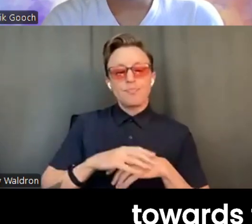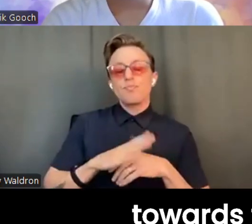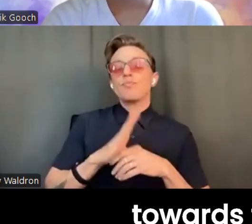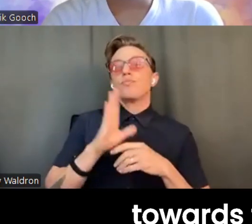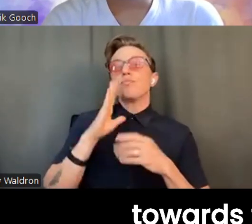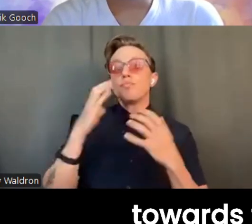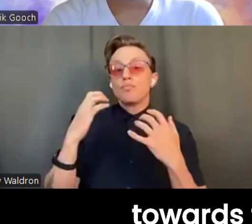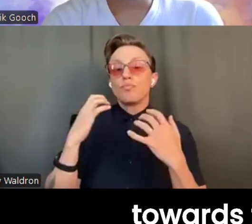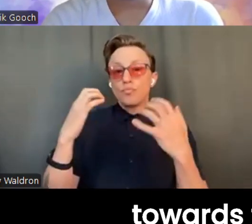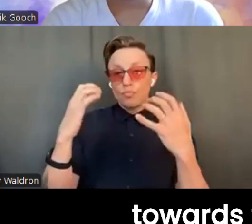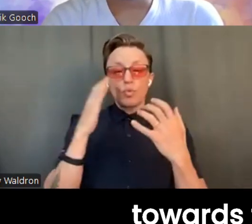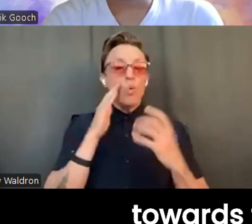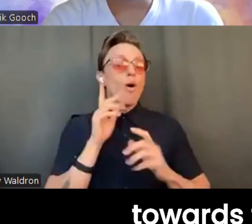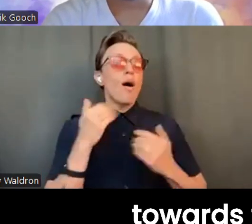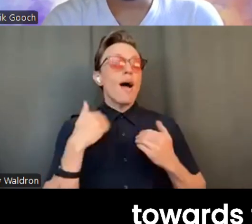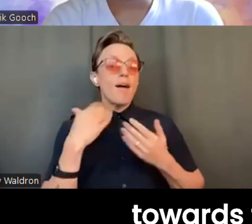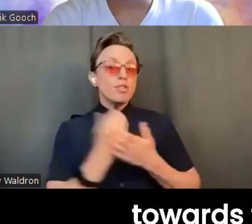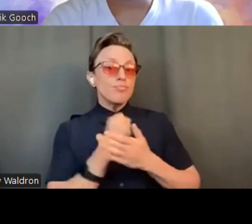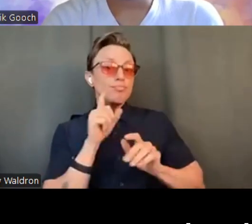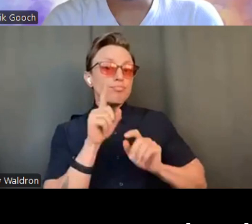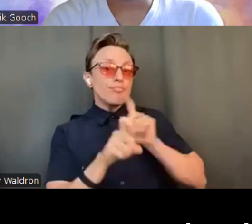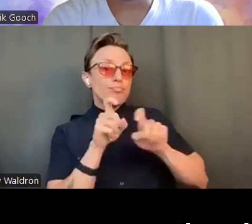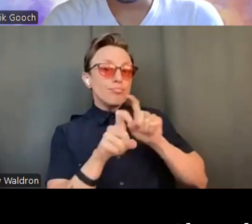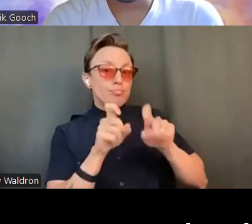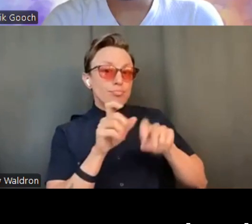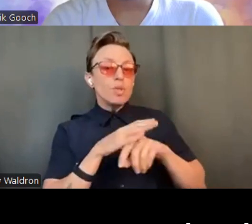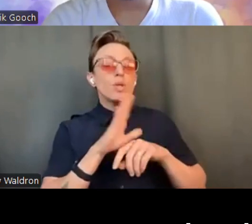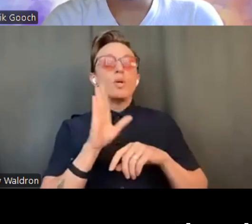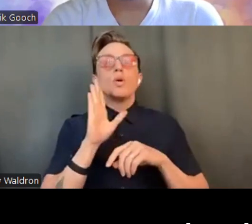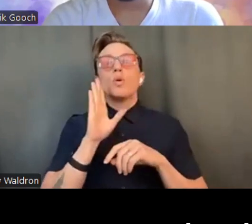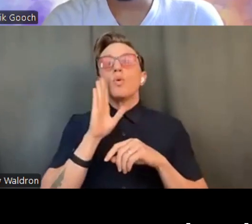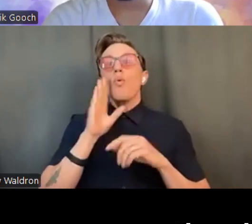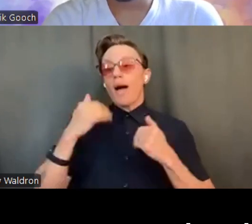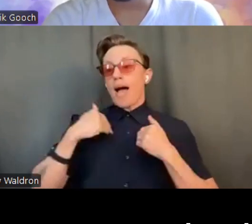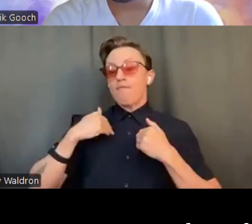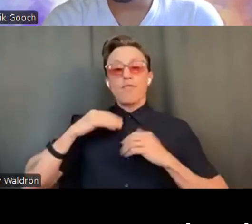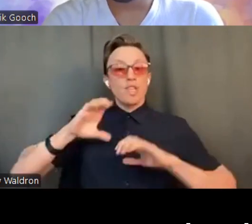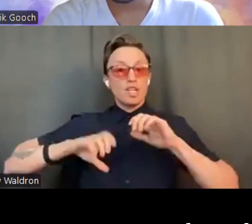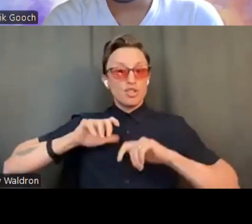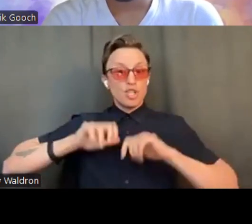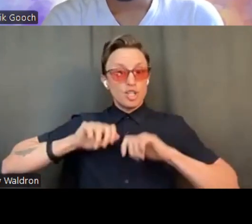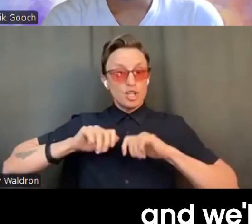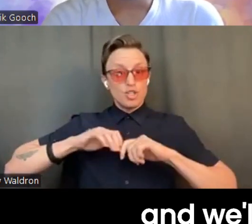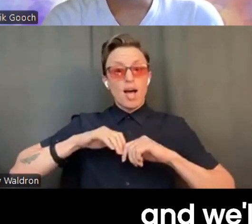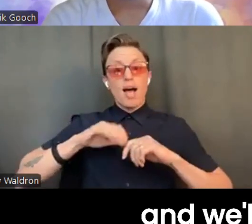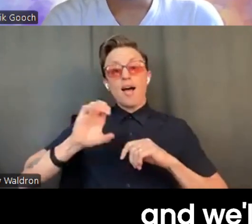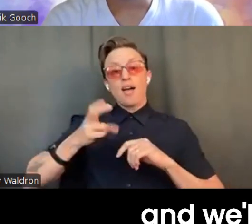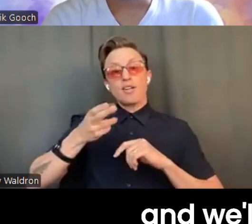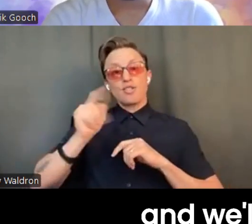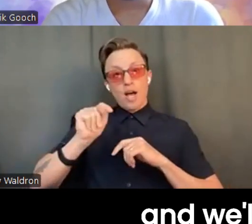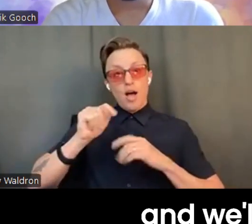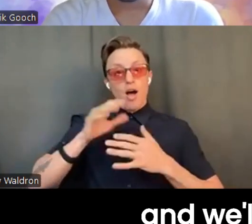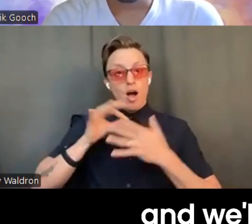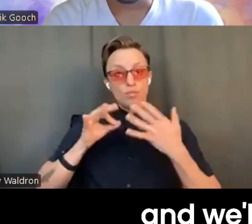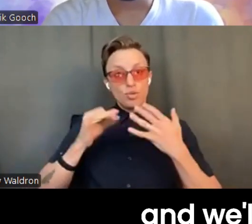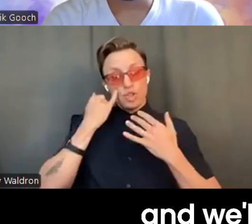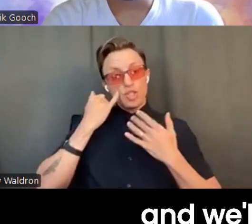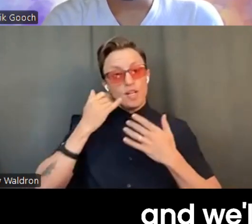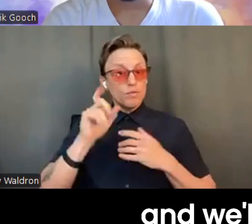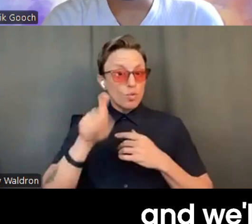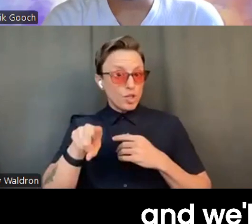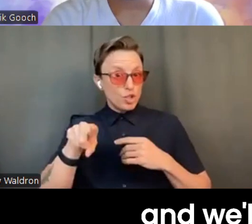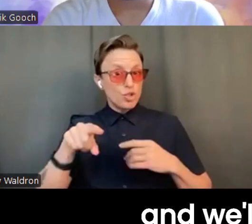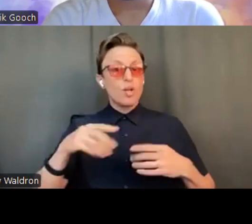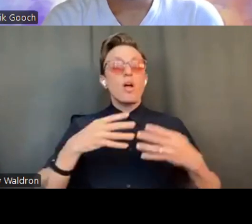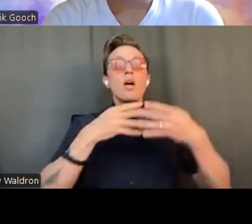towards the end, which is when we'll re-enable the chat to take any questions, and we'll let you know when that